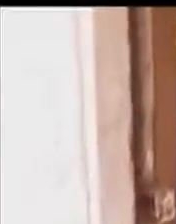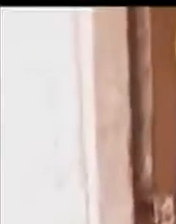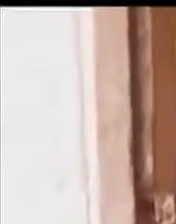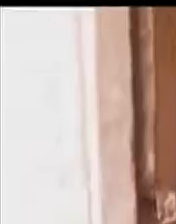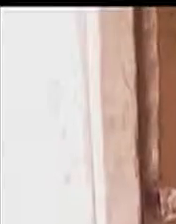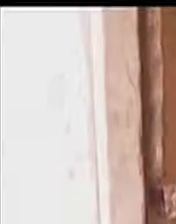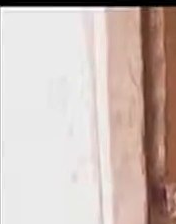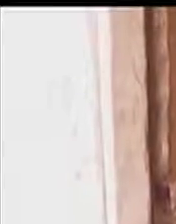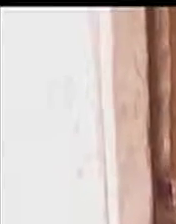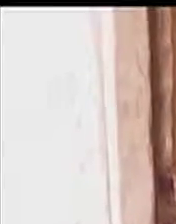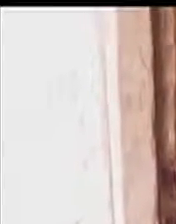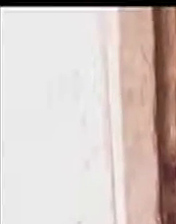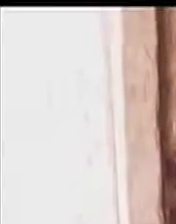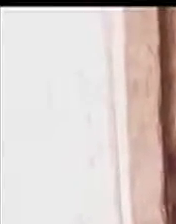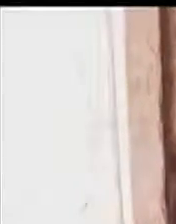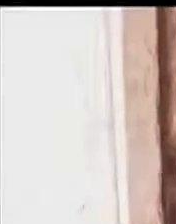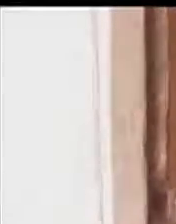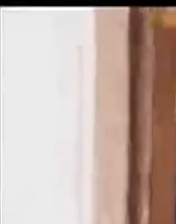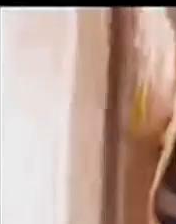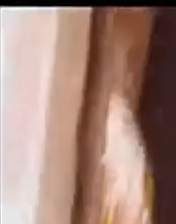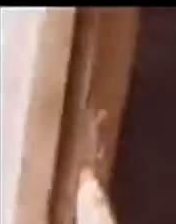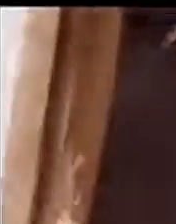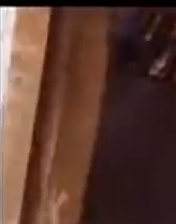of Arlette's work.